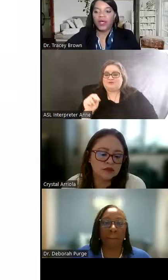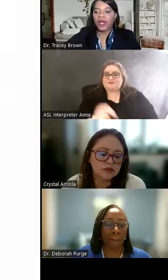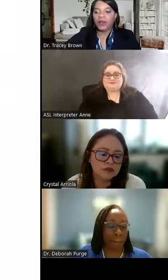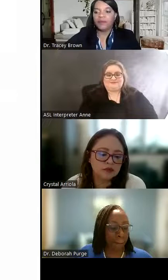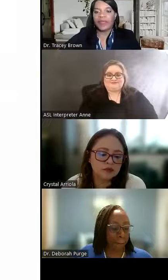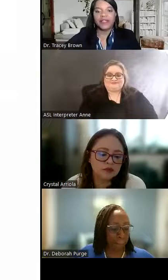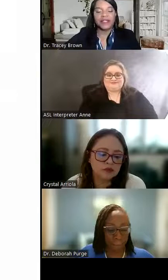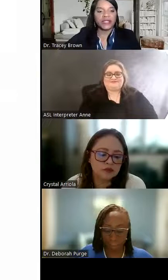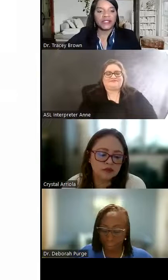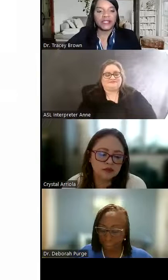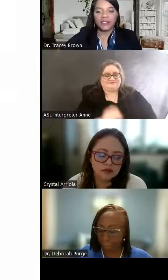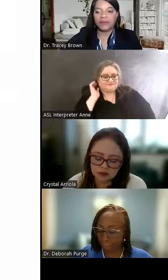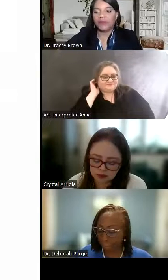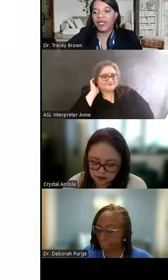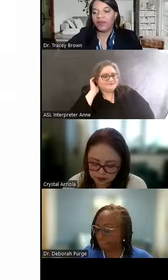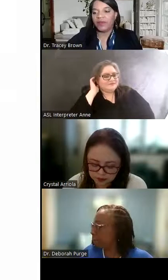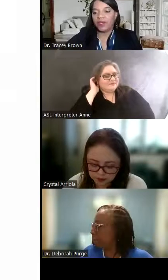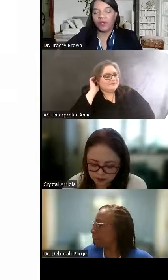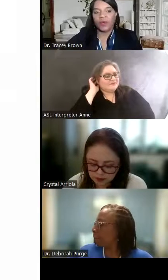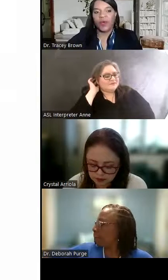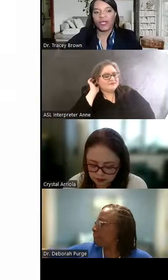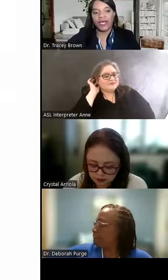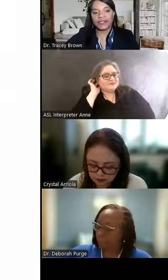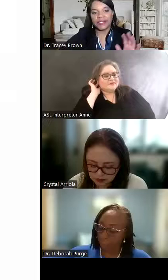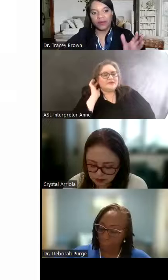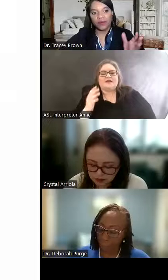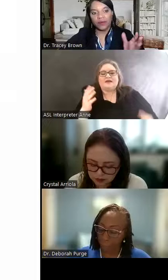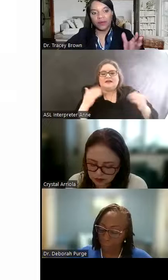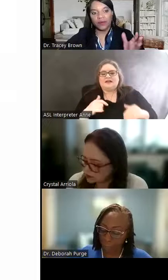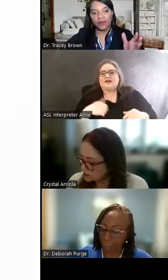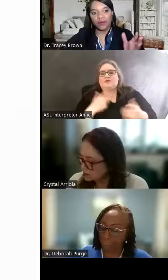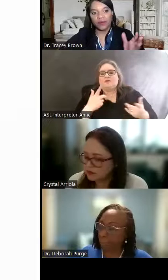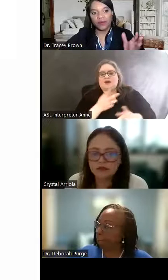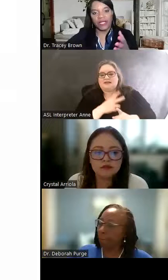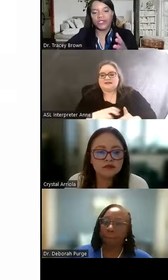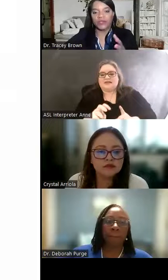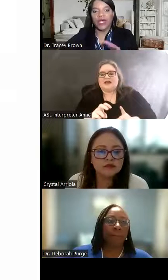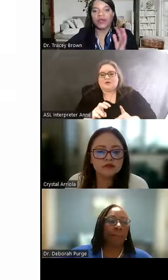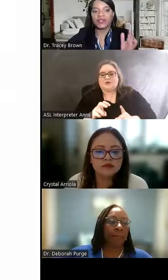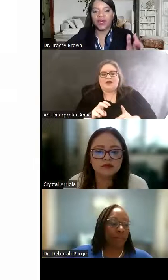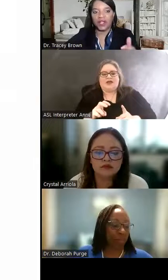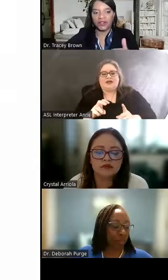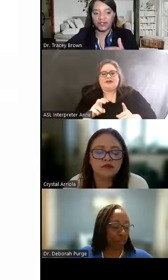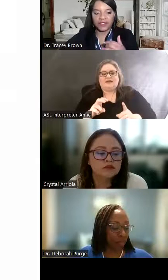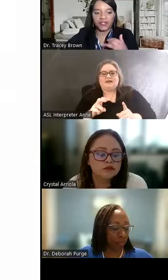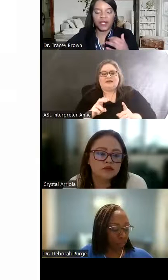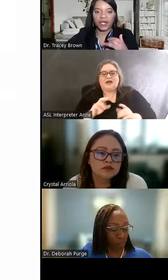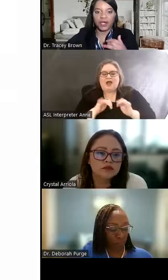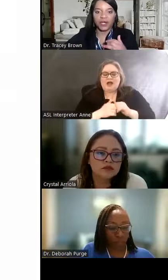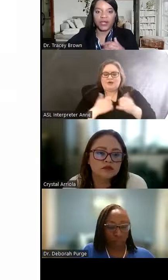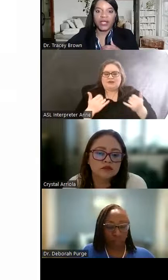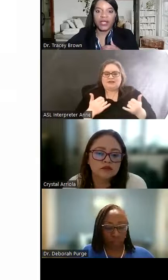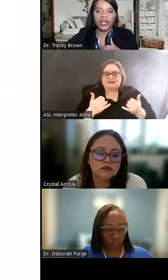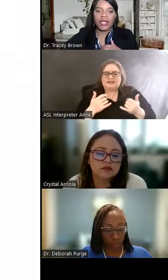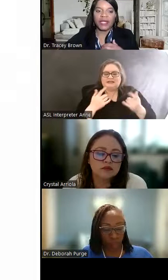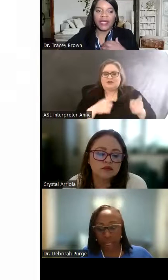So the next, we want to kind of segue into how does all of this